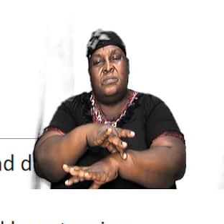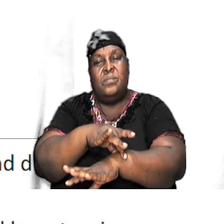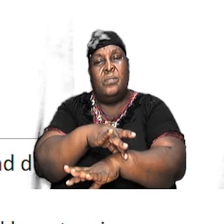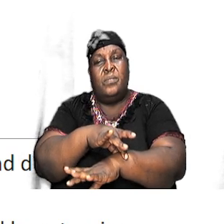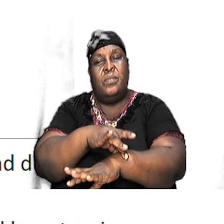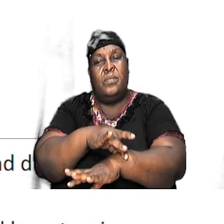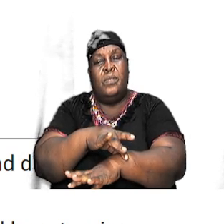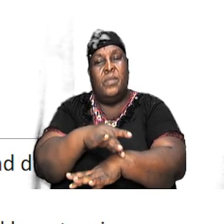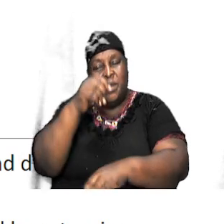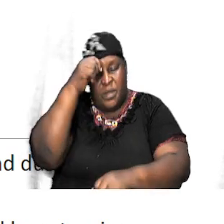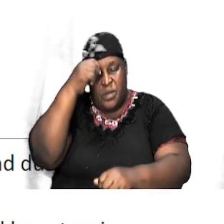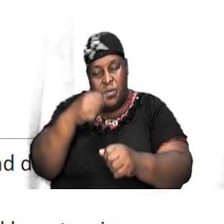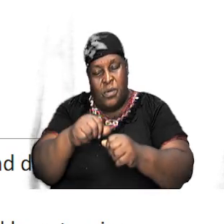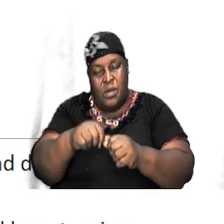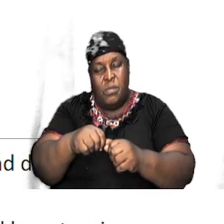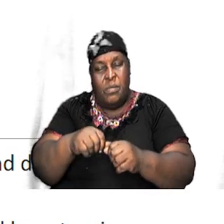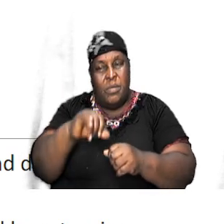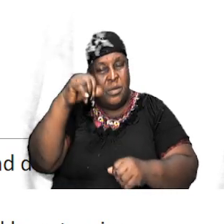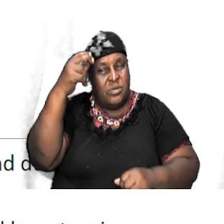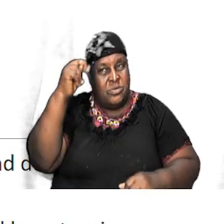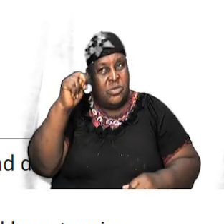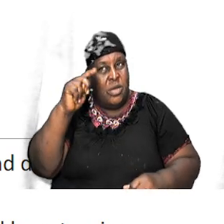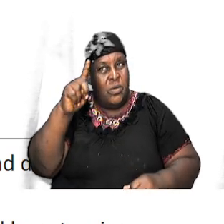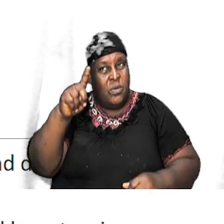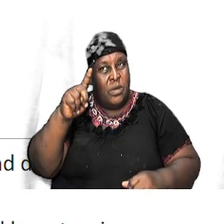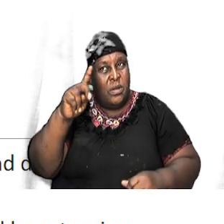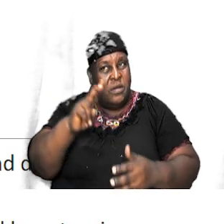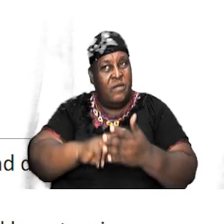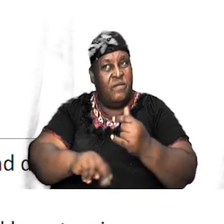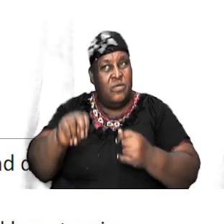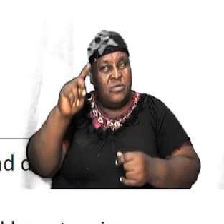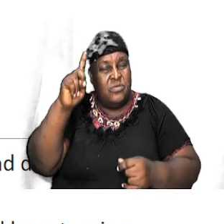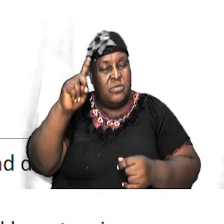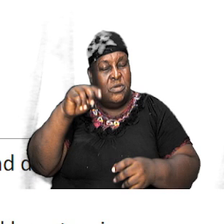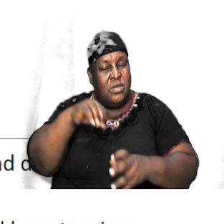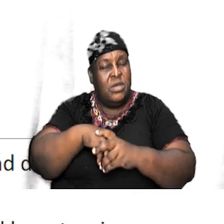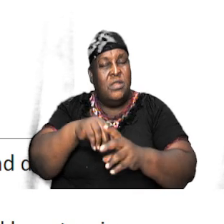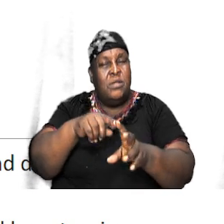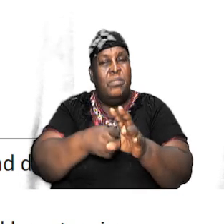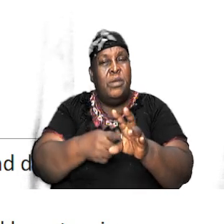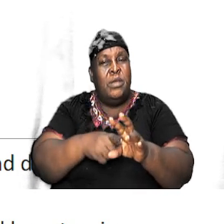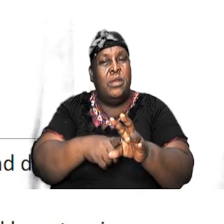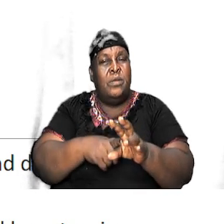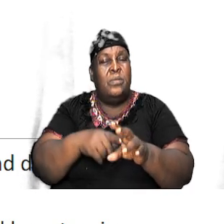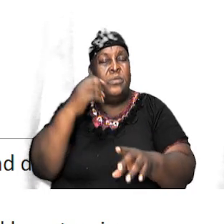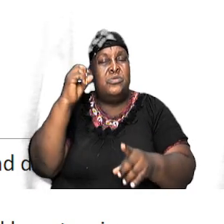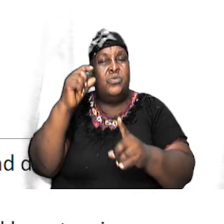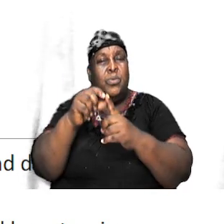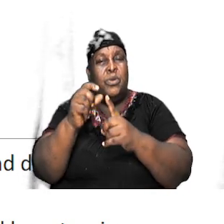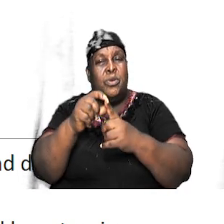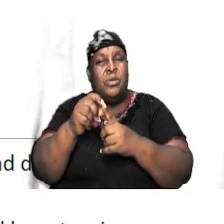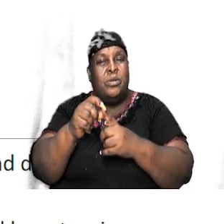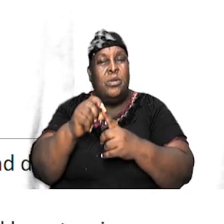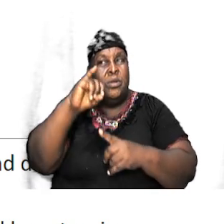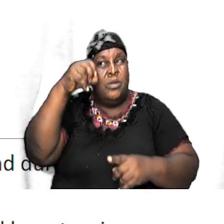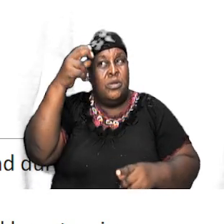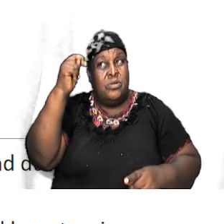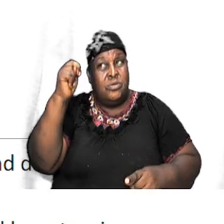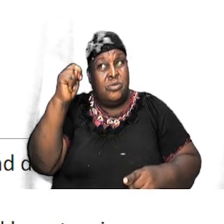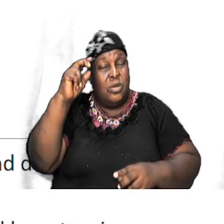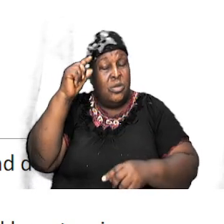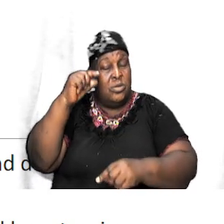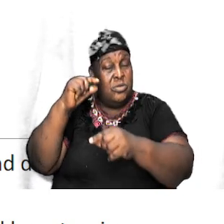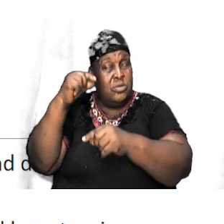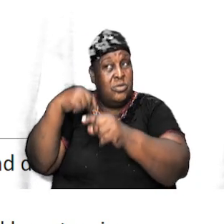recall John 1 verse 1 says, in the beginning was the Word. You know, so John's genealogy even looked